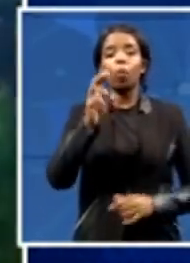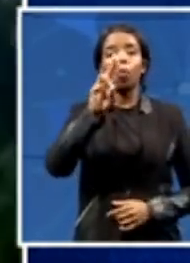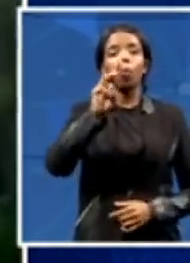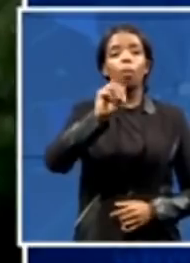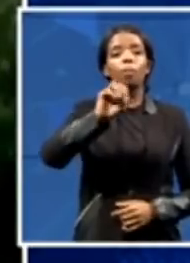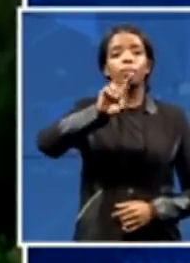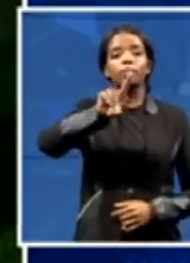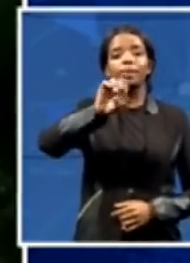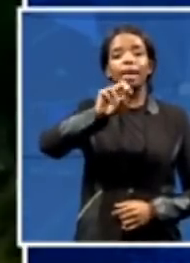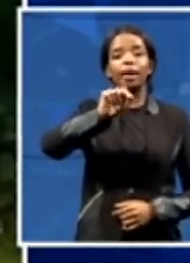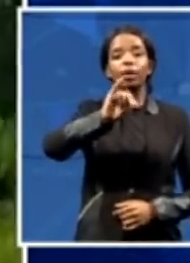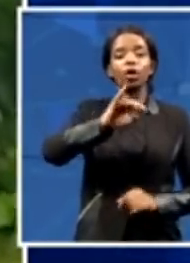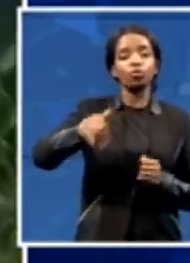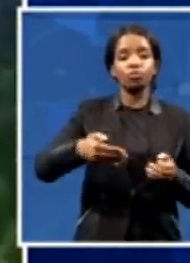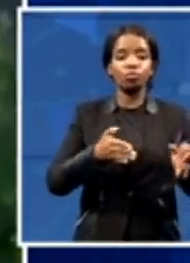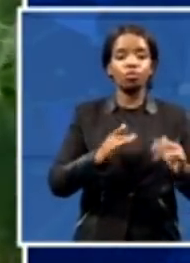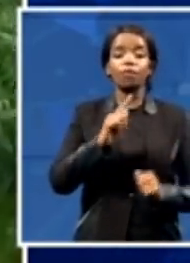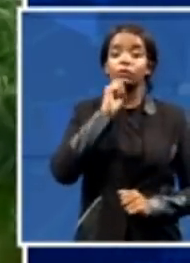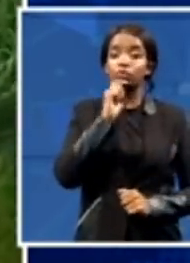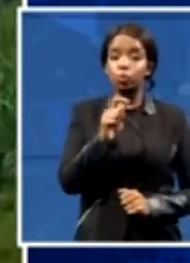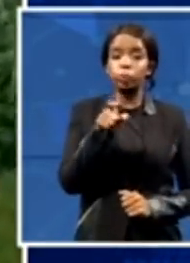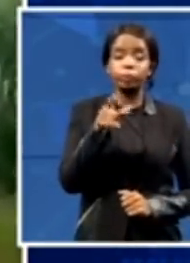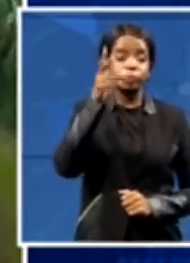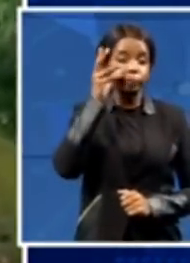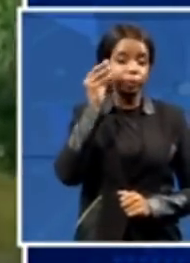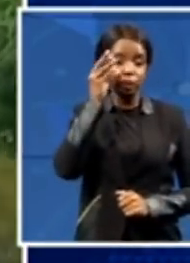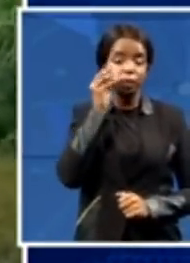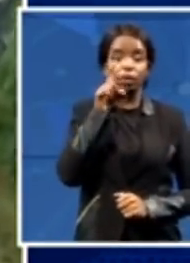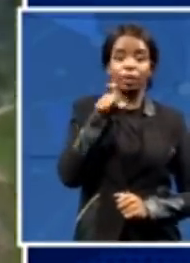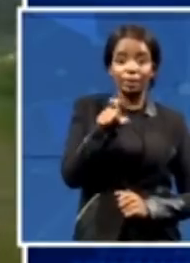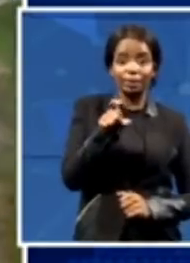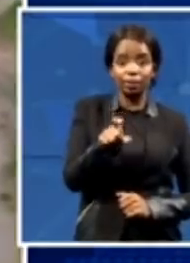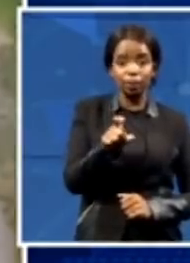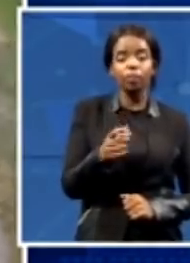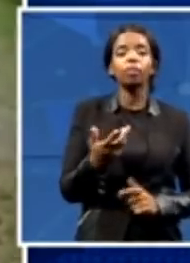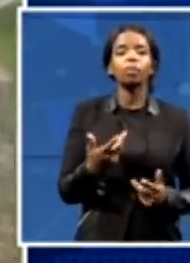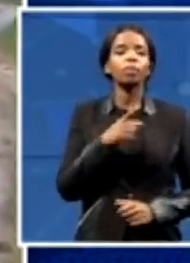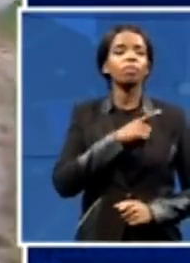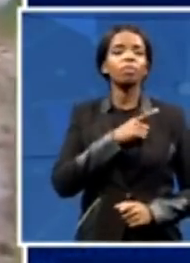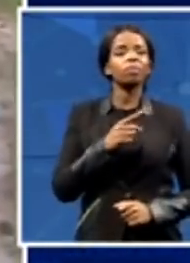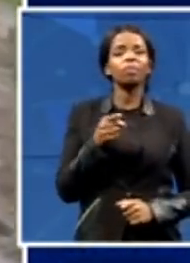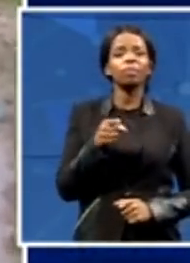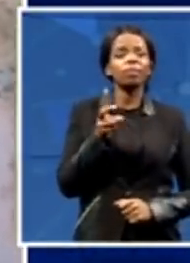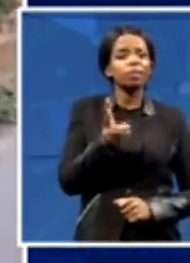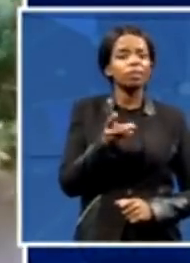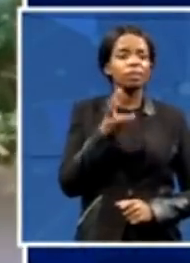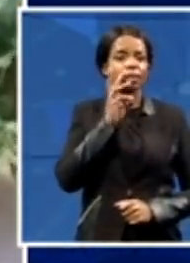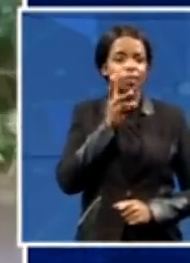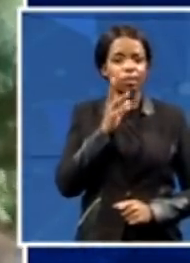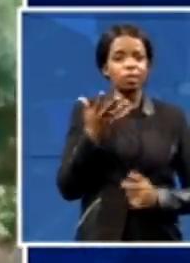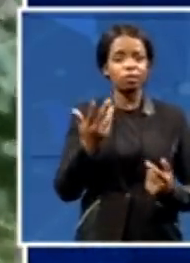experience, those kinds of, banks or bursting and also water overflowing. So it is